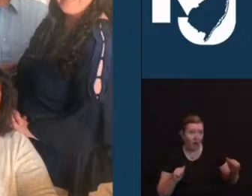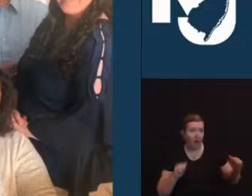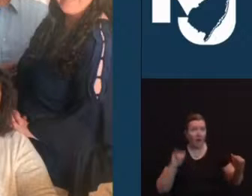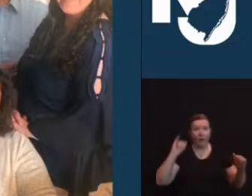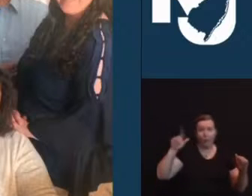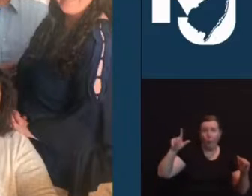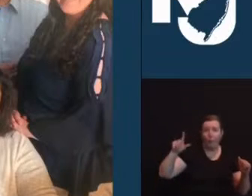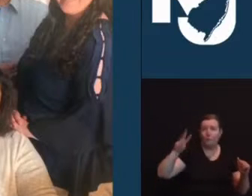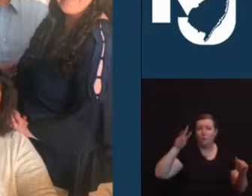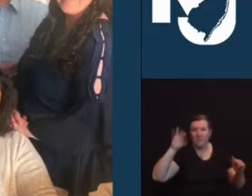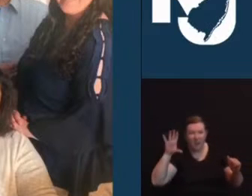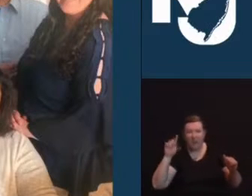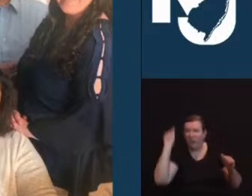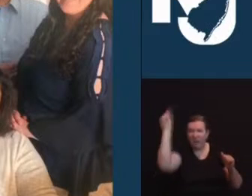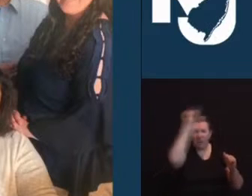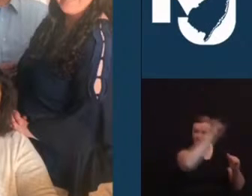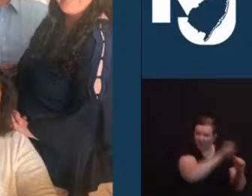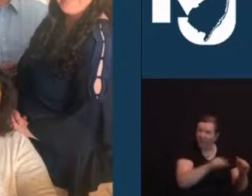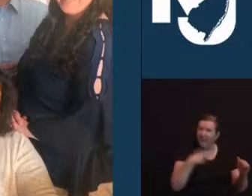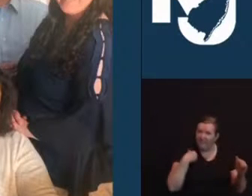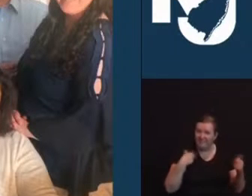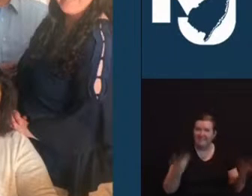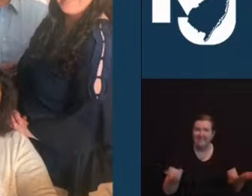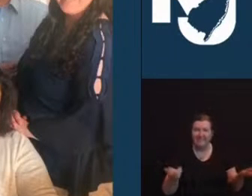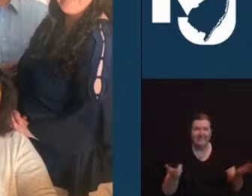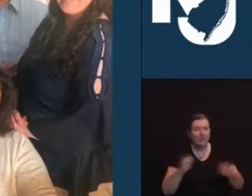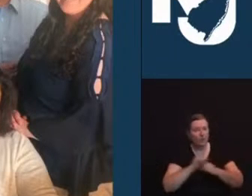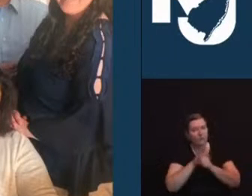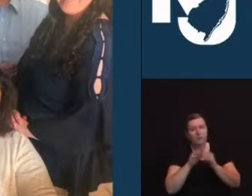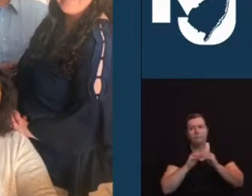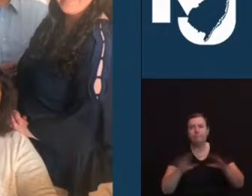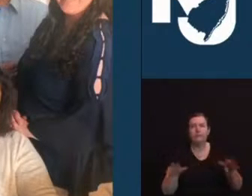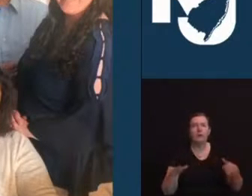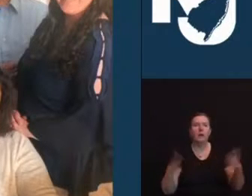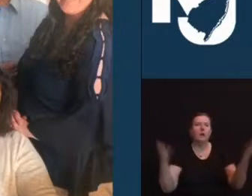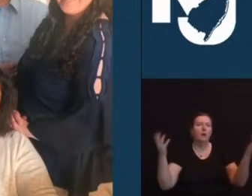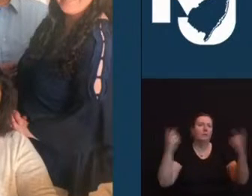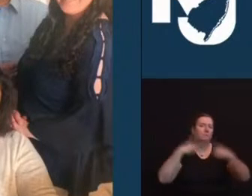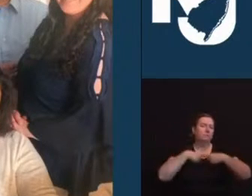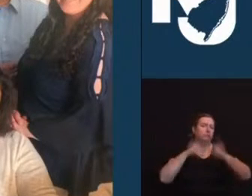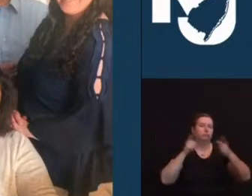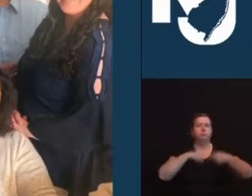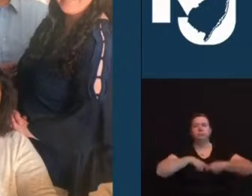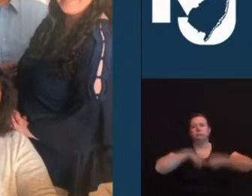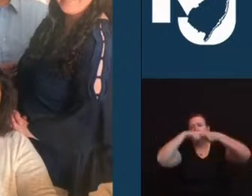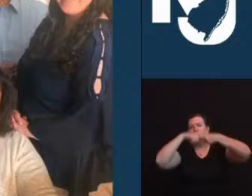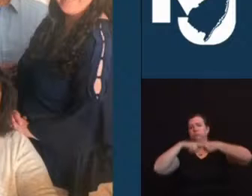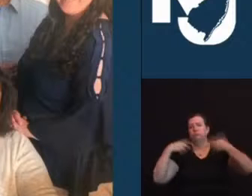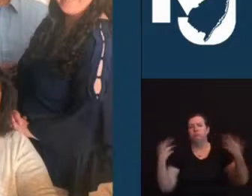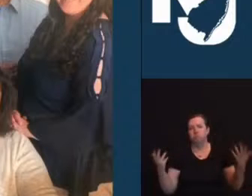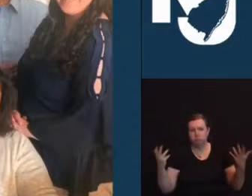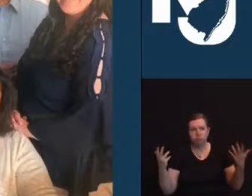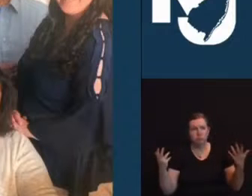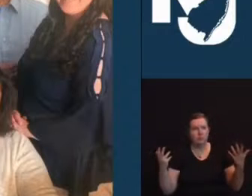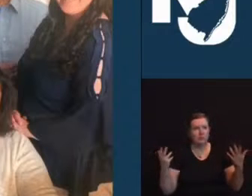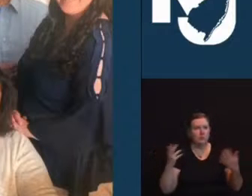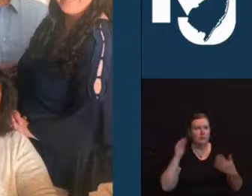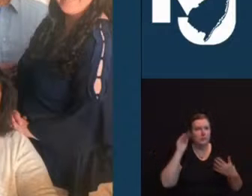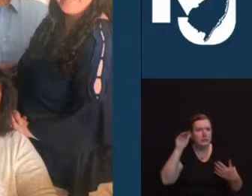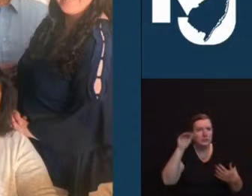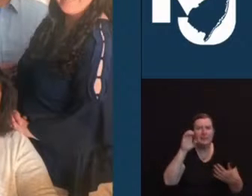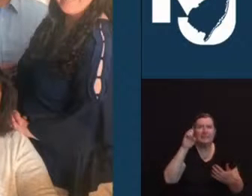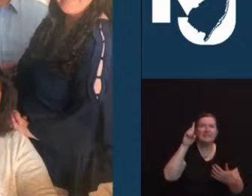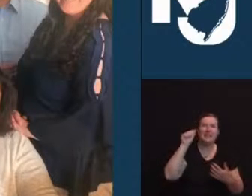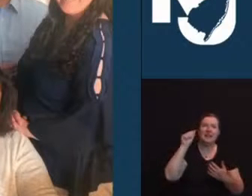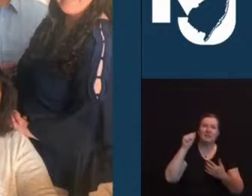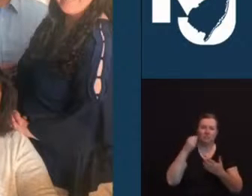once the pandemic hit, everything came to a screeching halt. Working through the EDA, Rosanna and Pat were able to secure a grant that allowed them to keep